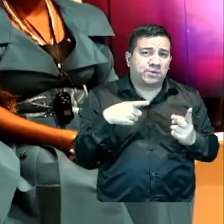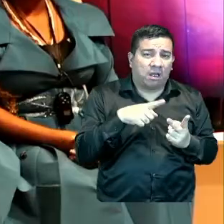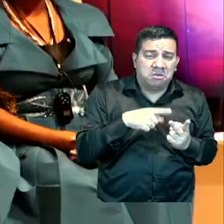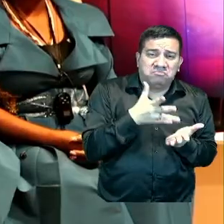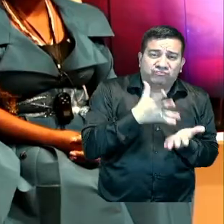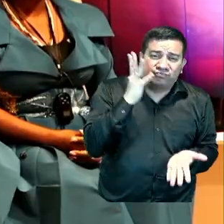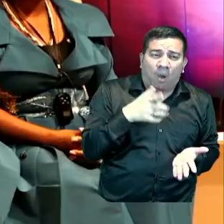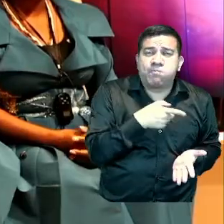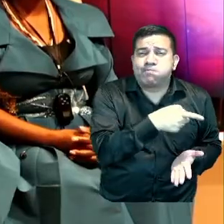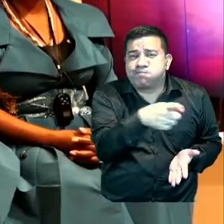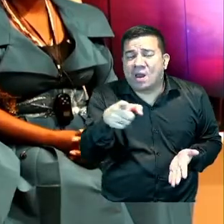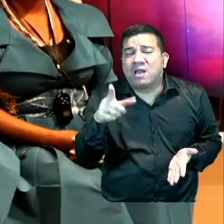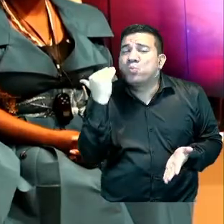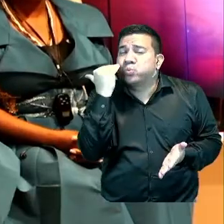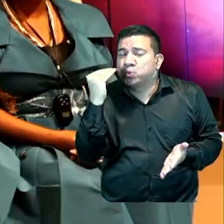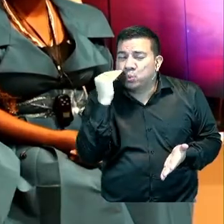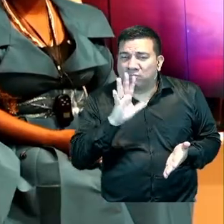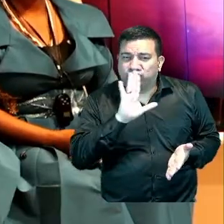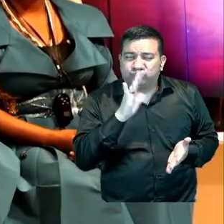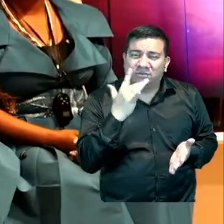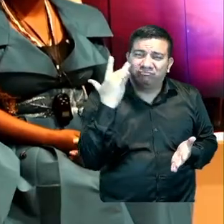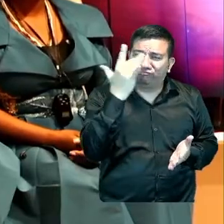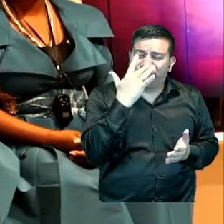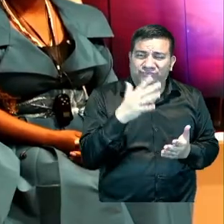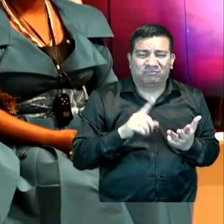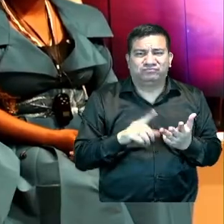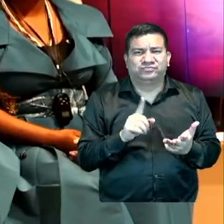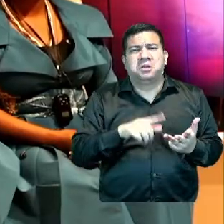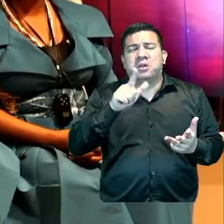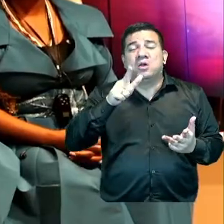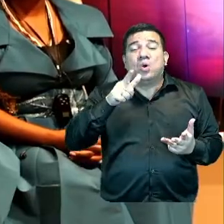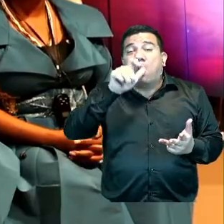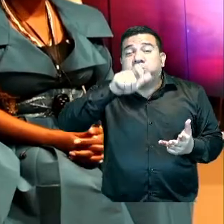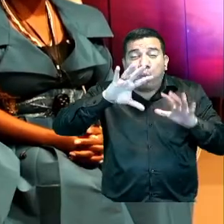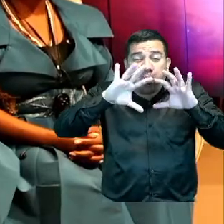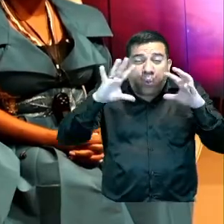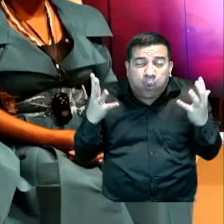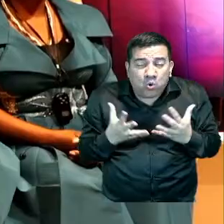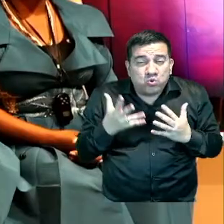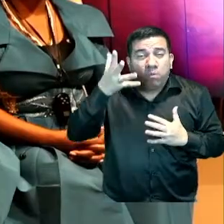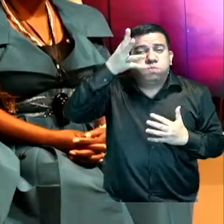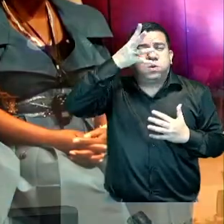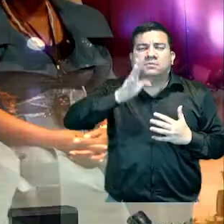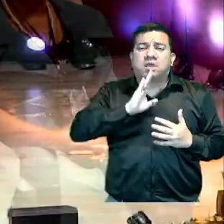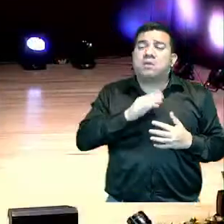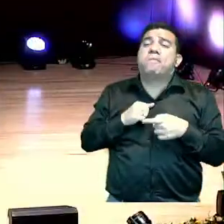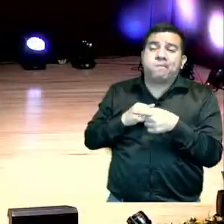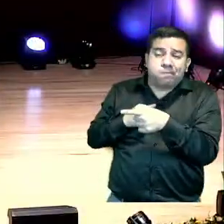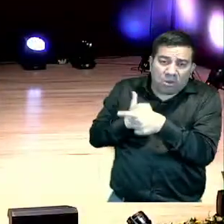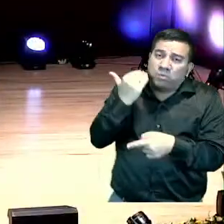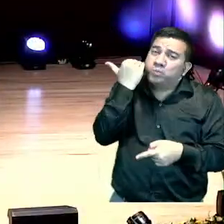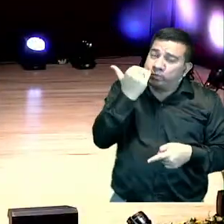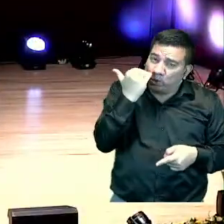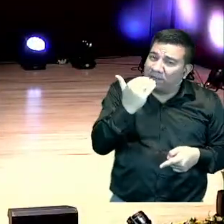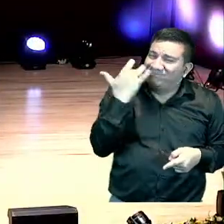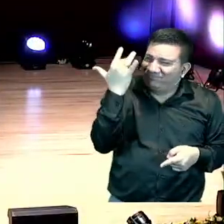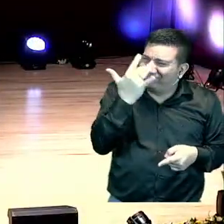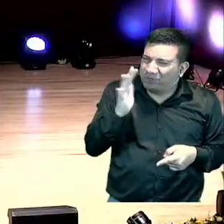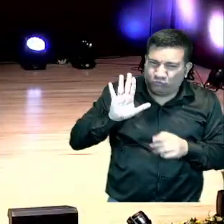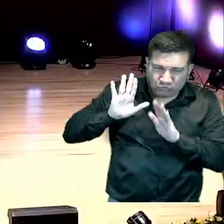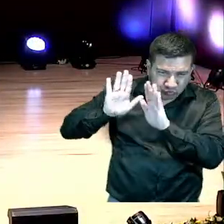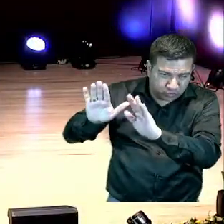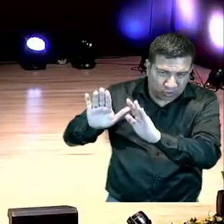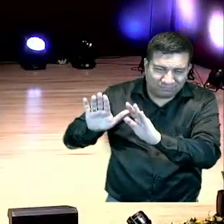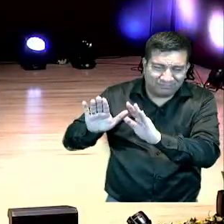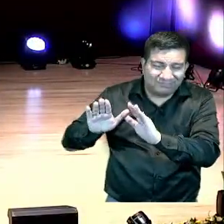Some of the most wise people in the world are Black women. Some experts of the world are women, especially Black